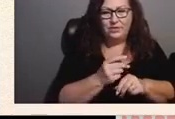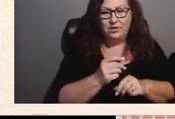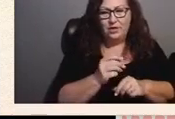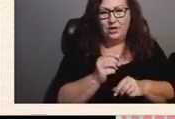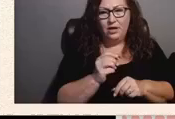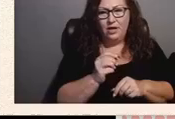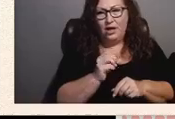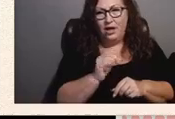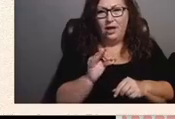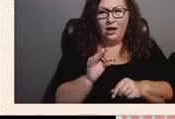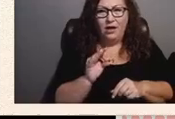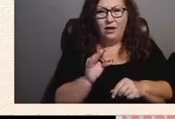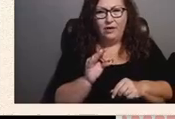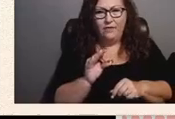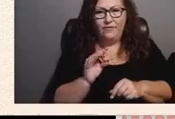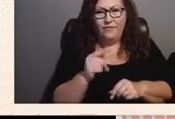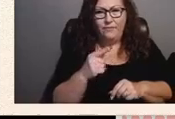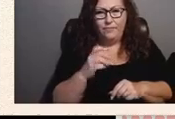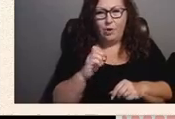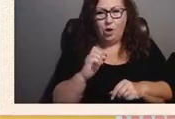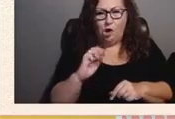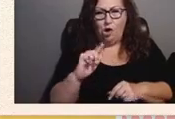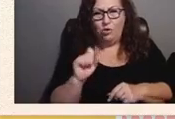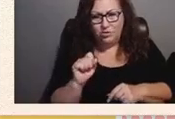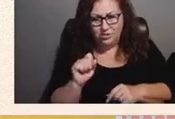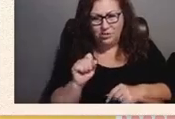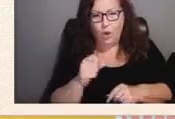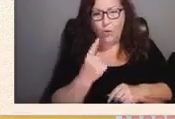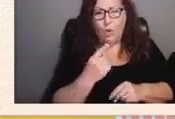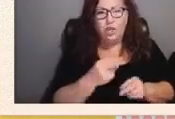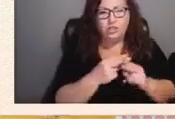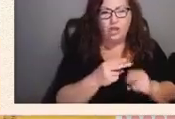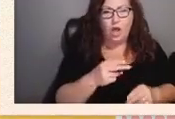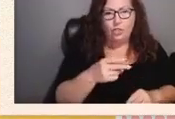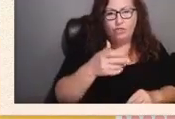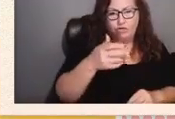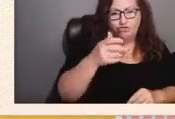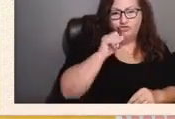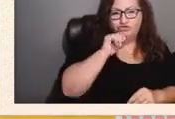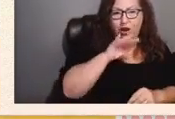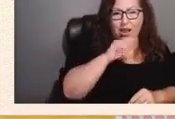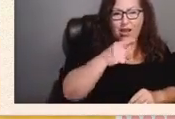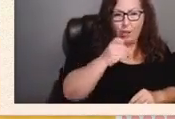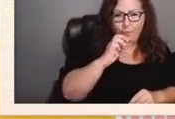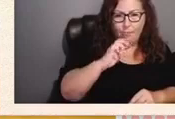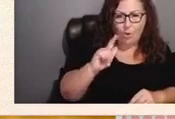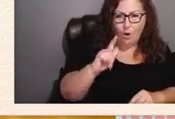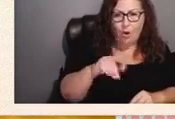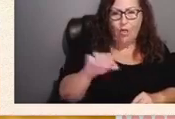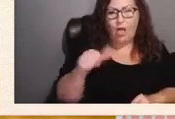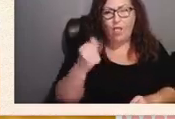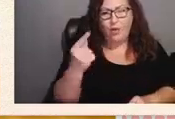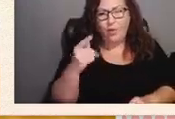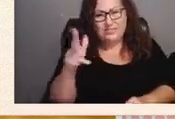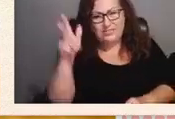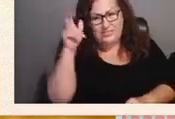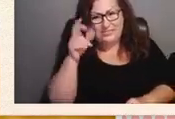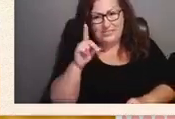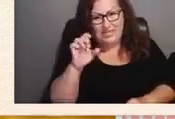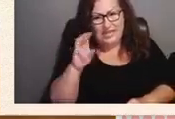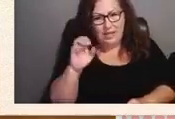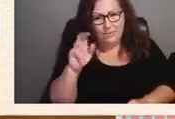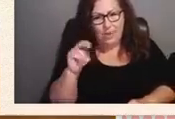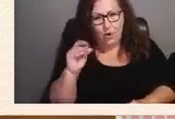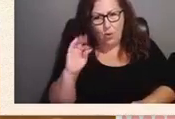celestial pearls. One is called the dragon pearl, the other is called the demon orb. They were born from this really